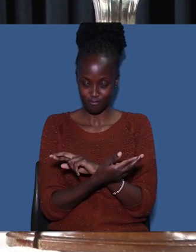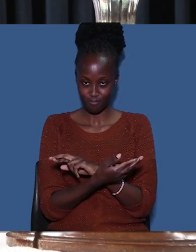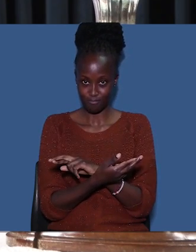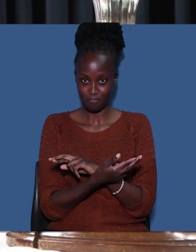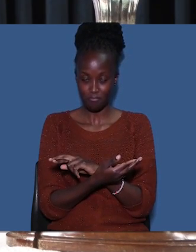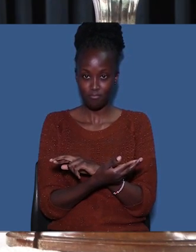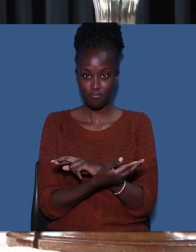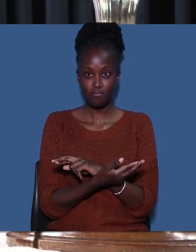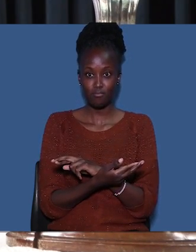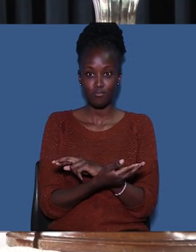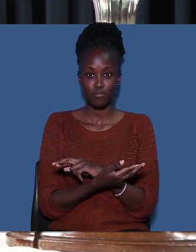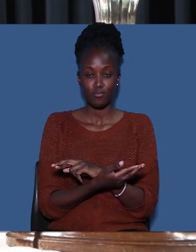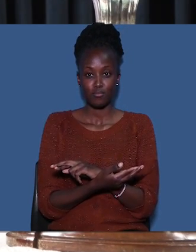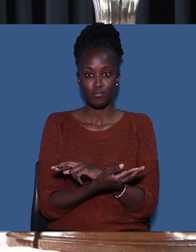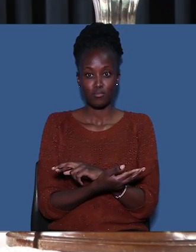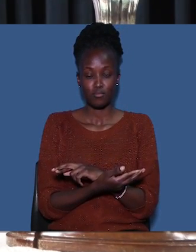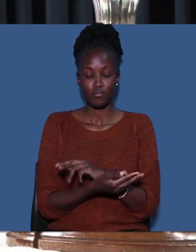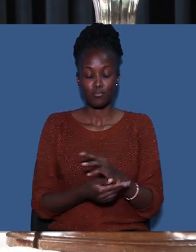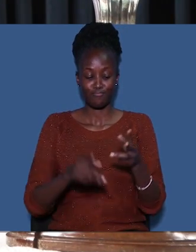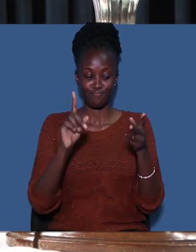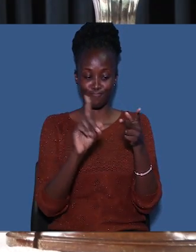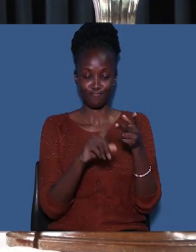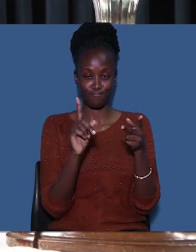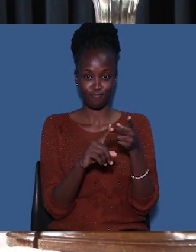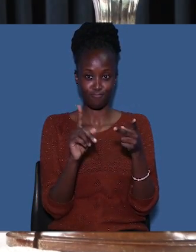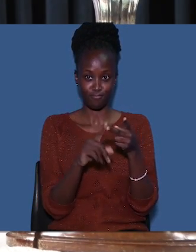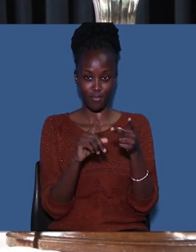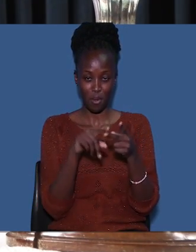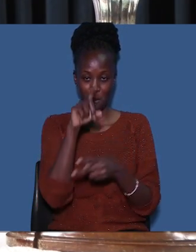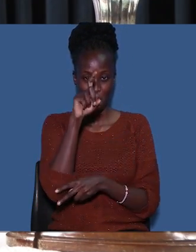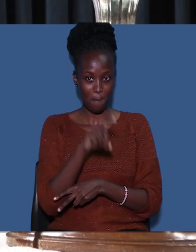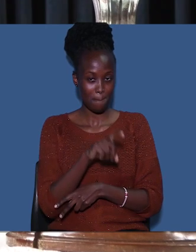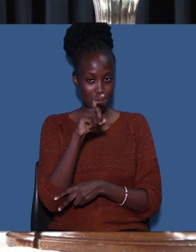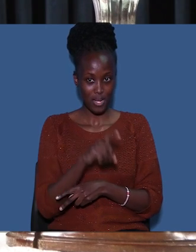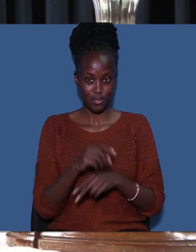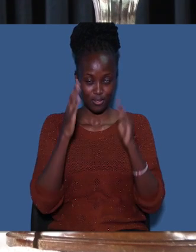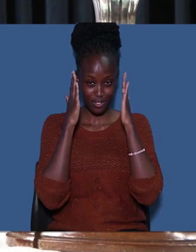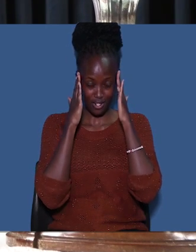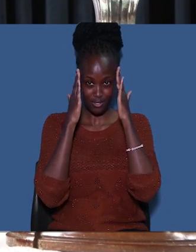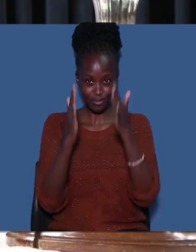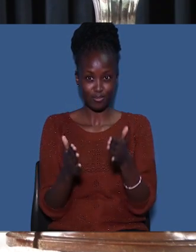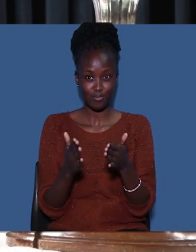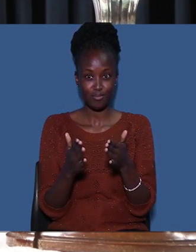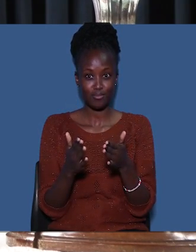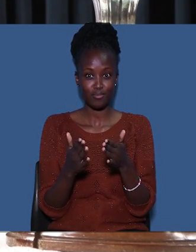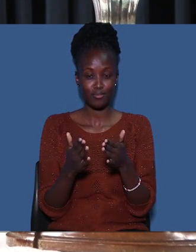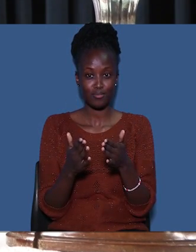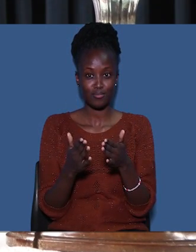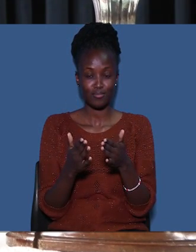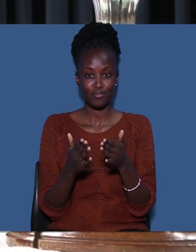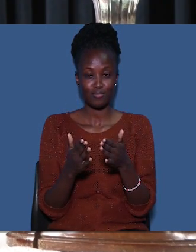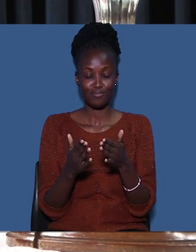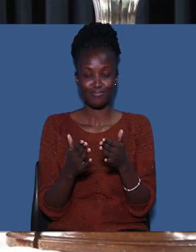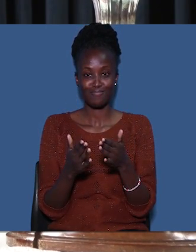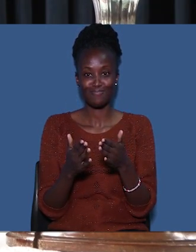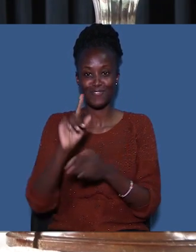in our nation, that is as Christians. Secondly, we need to commit to seeking the kingdom of God first